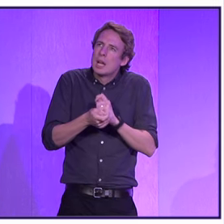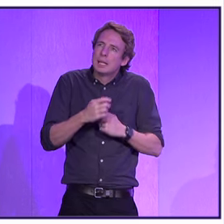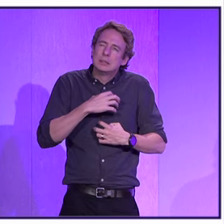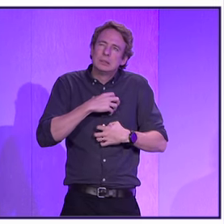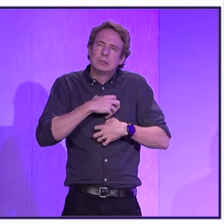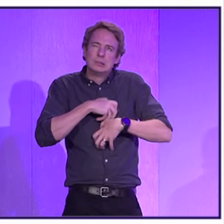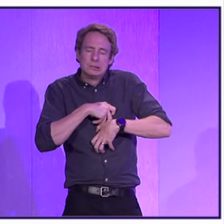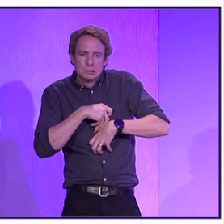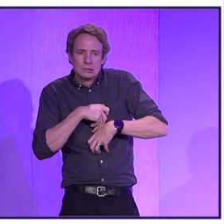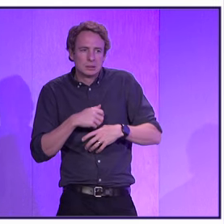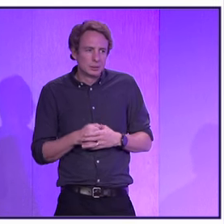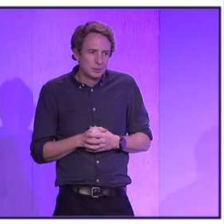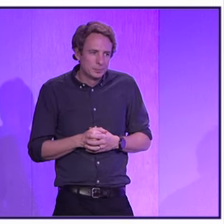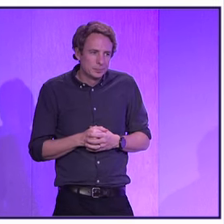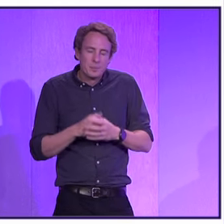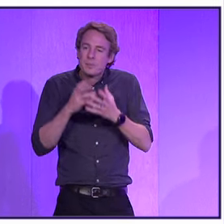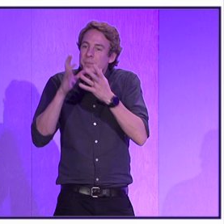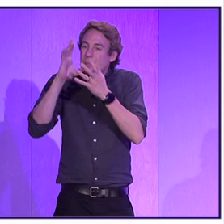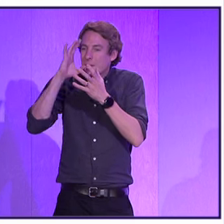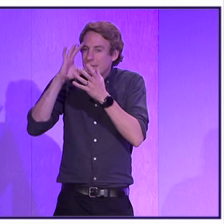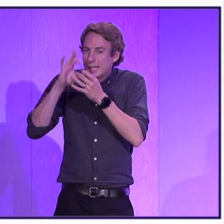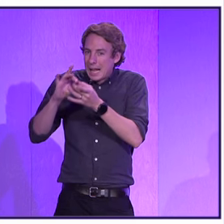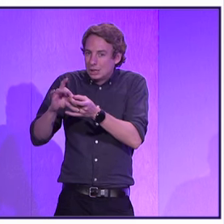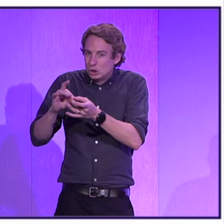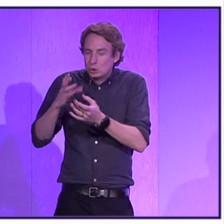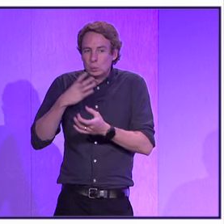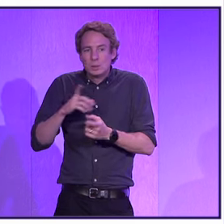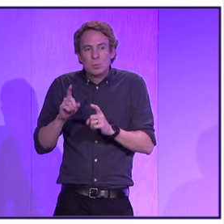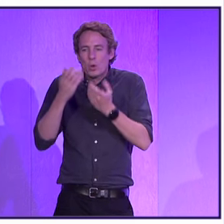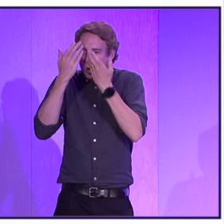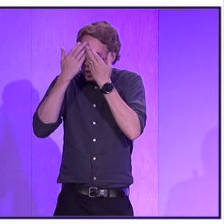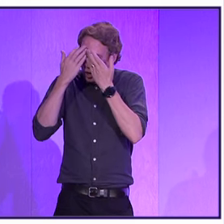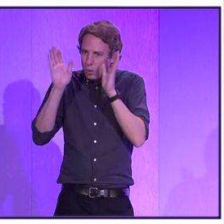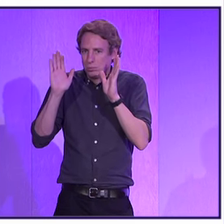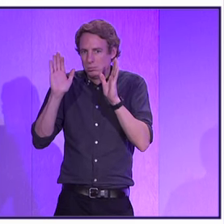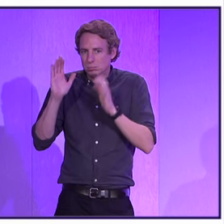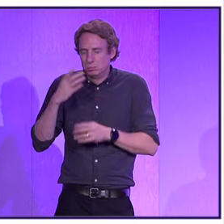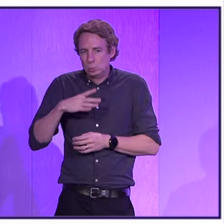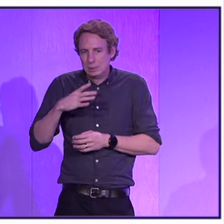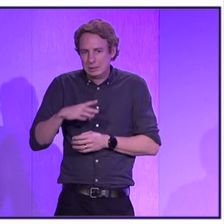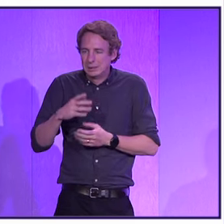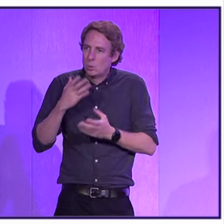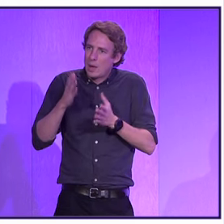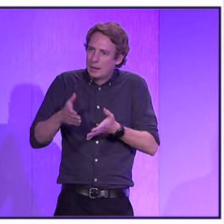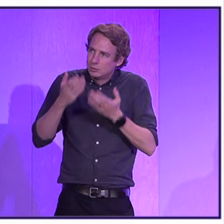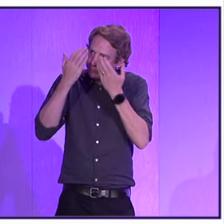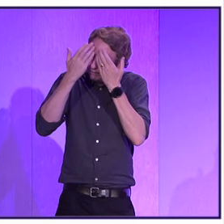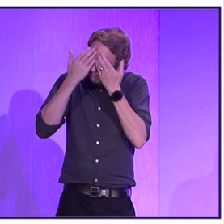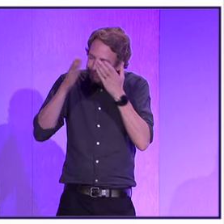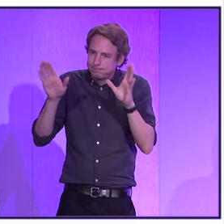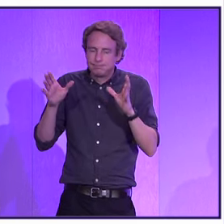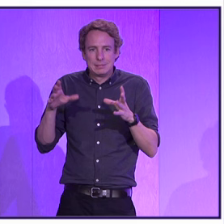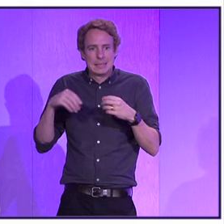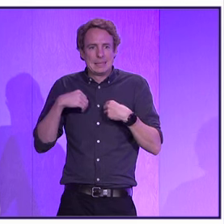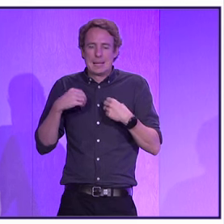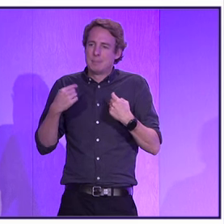And we can't make connections without that openness or availability. And I think, for me, that's what